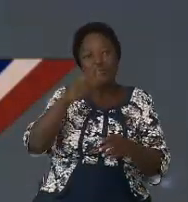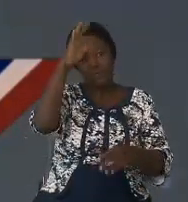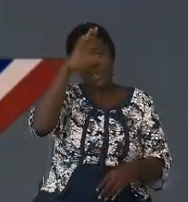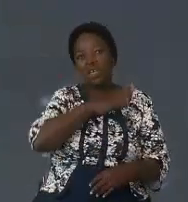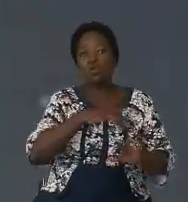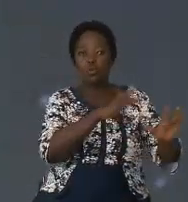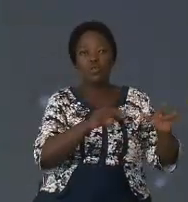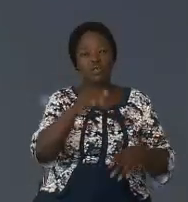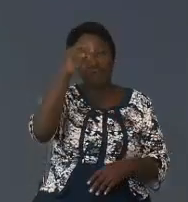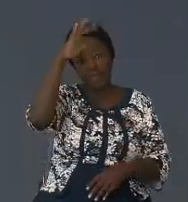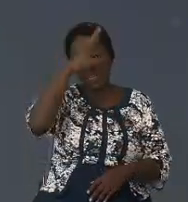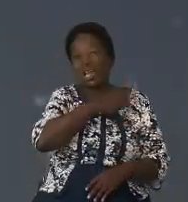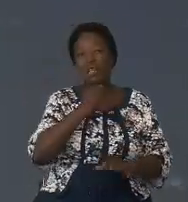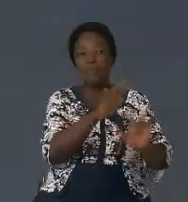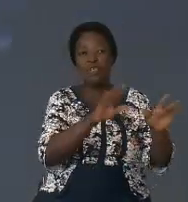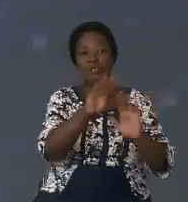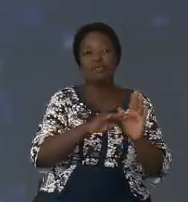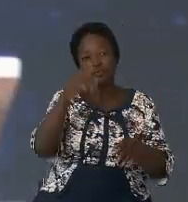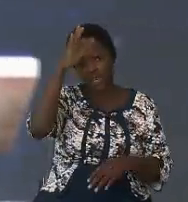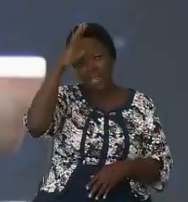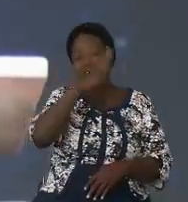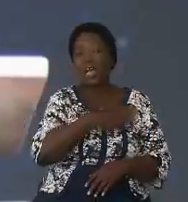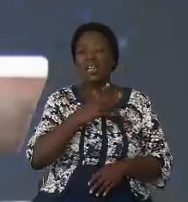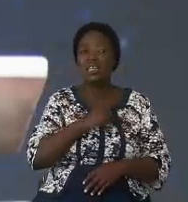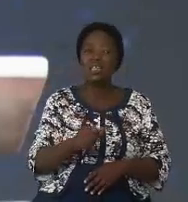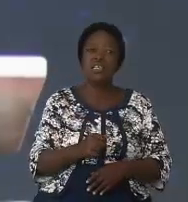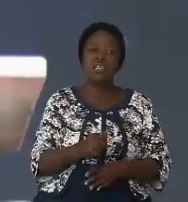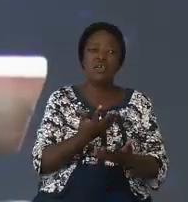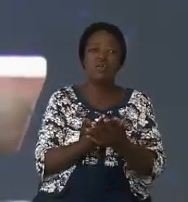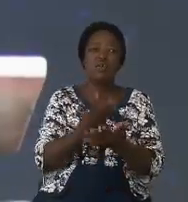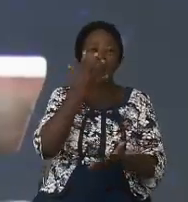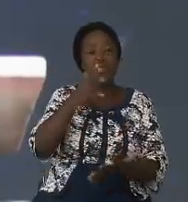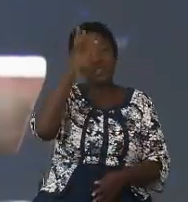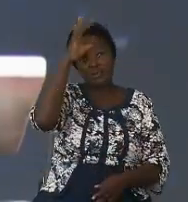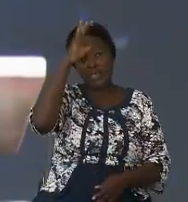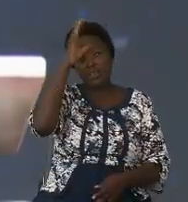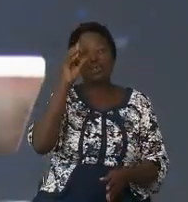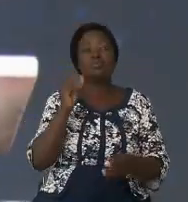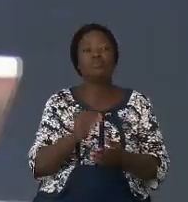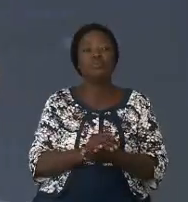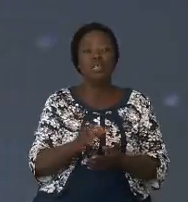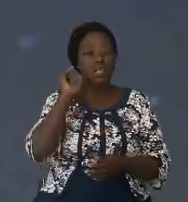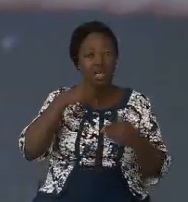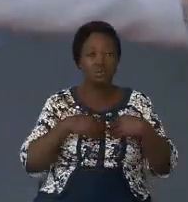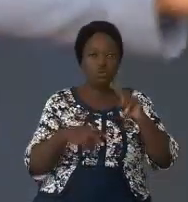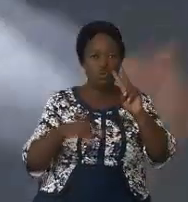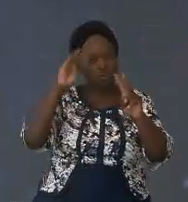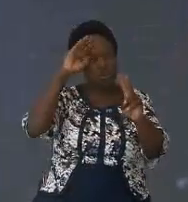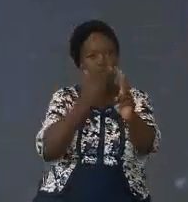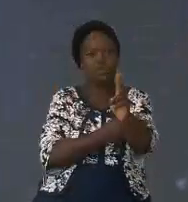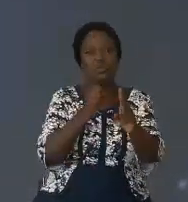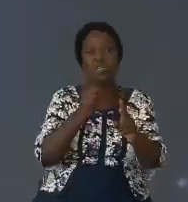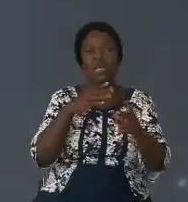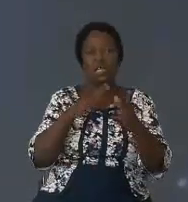a father, a loving father, a compassionate father, and a merciful father, and a rich father